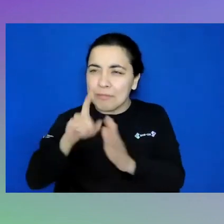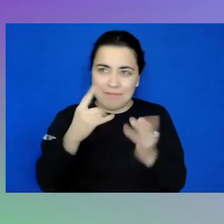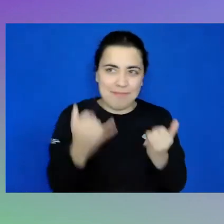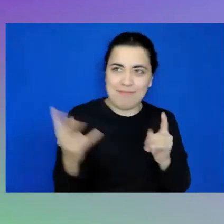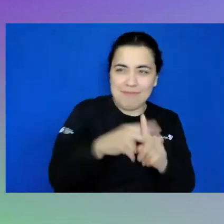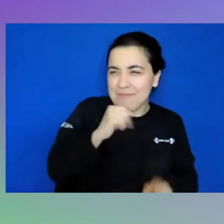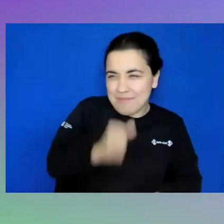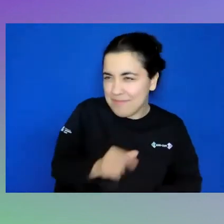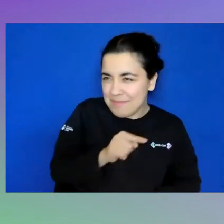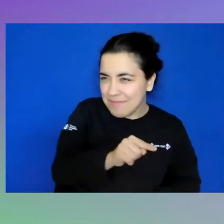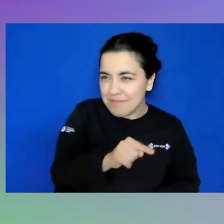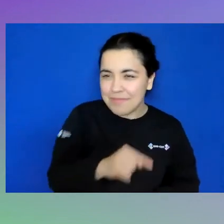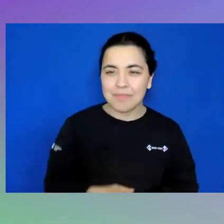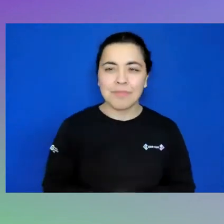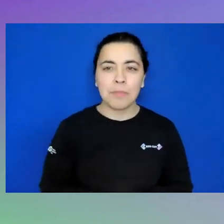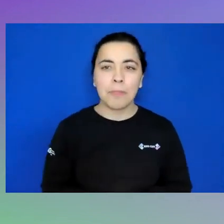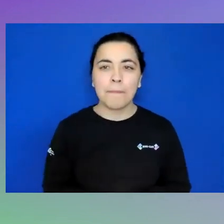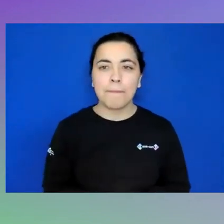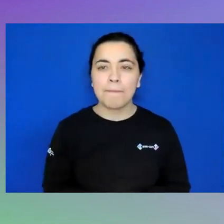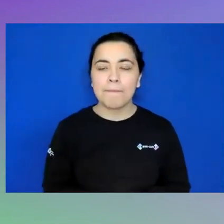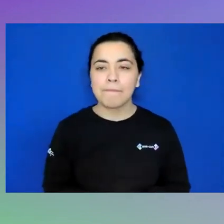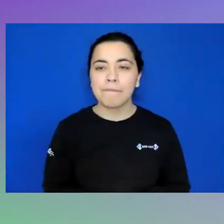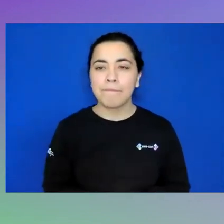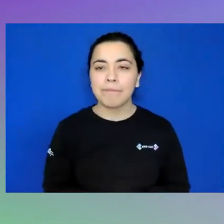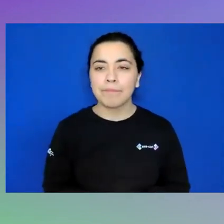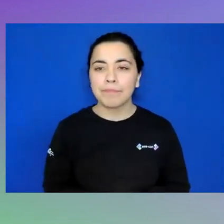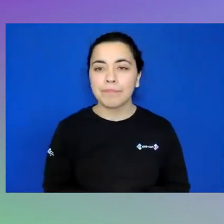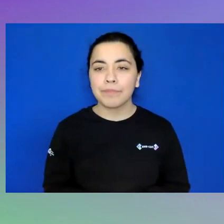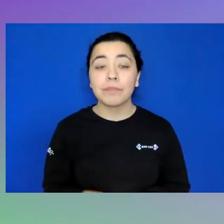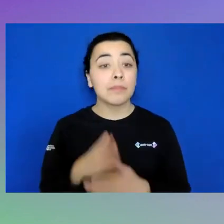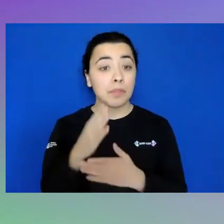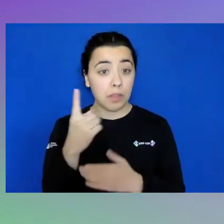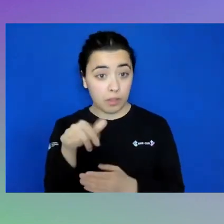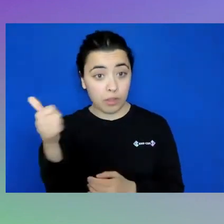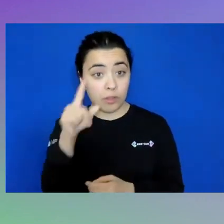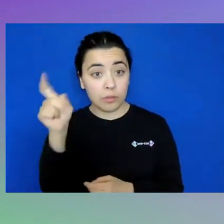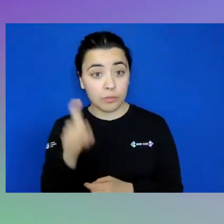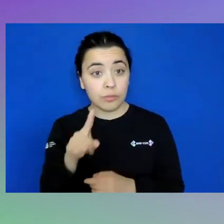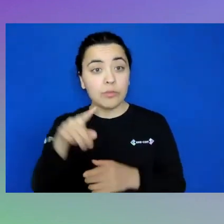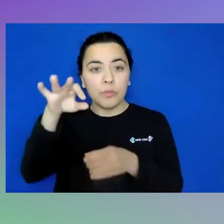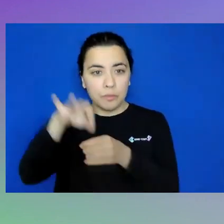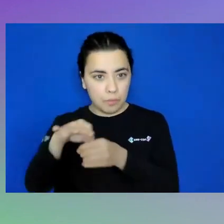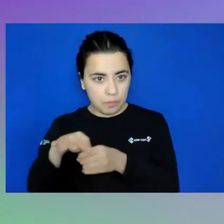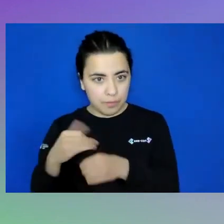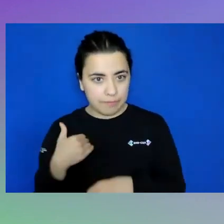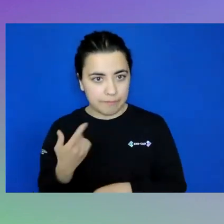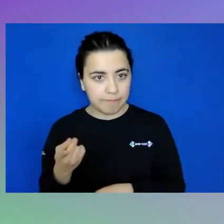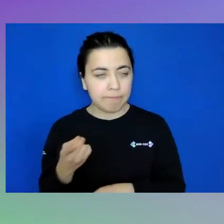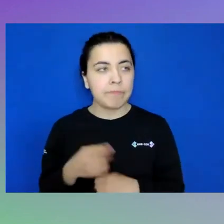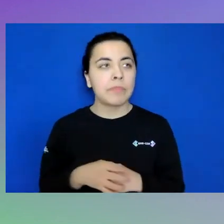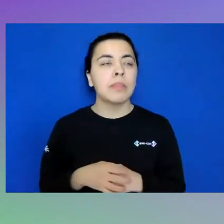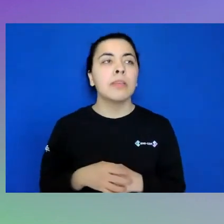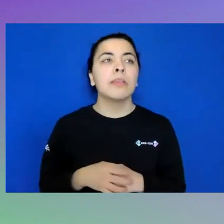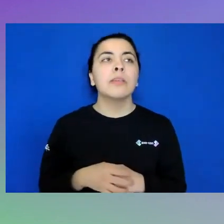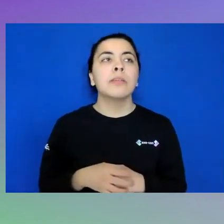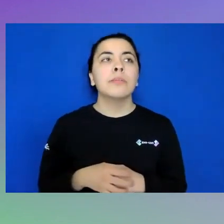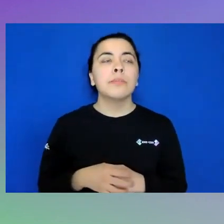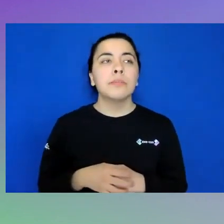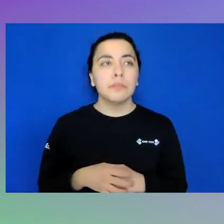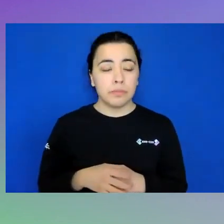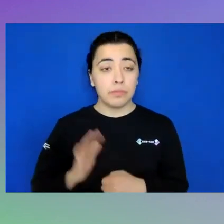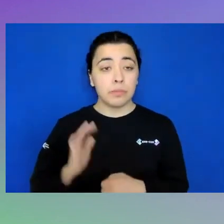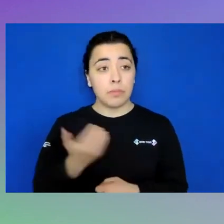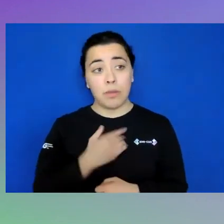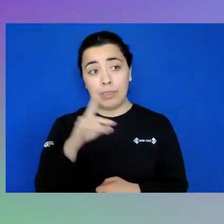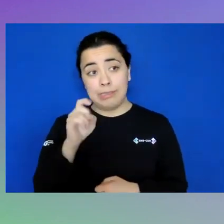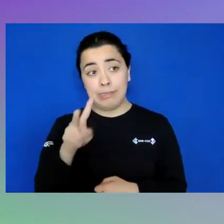Okay, here's a question. Got some votes. It says, we encourage our devs to iterate